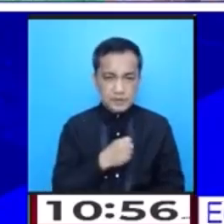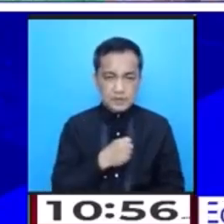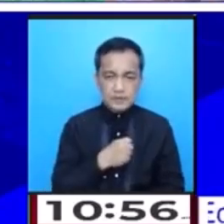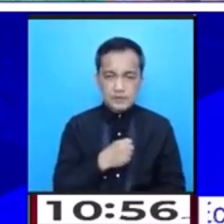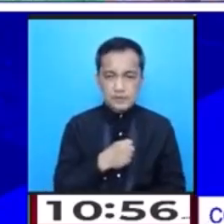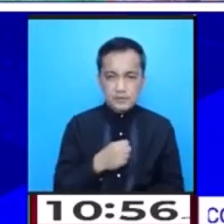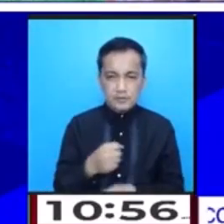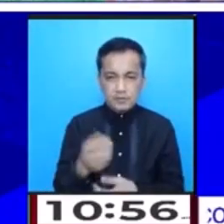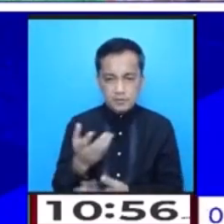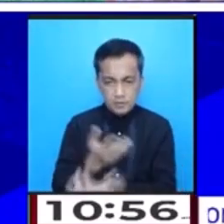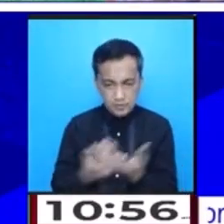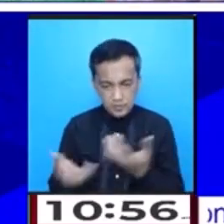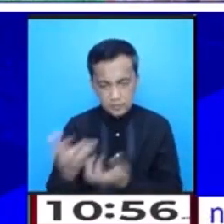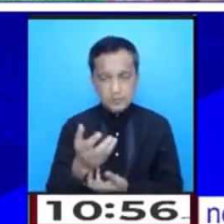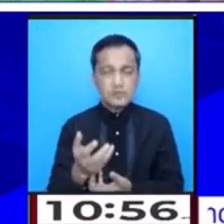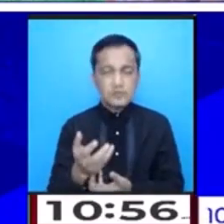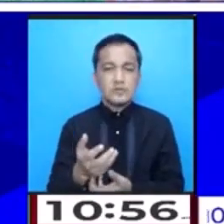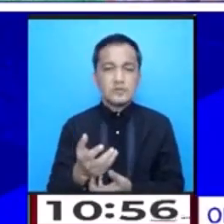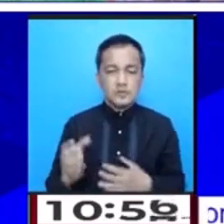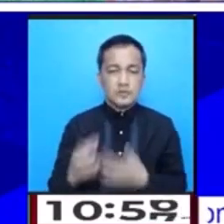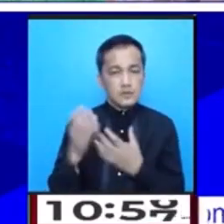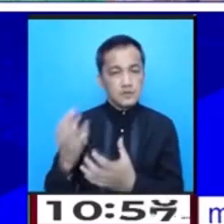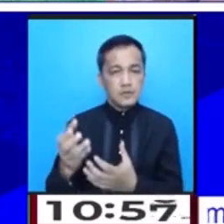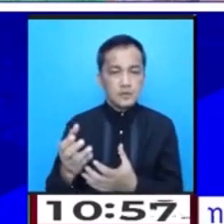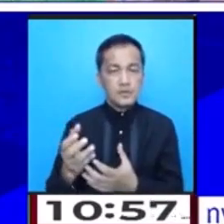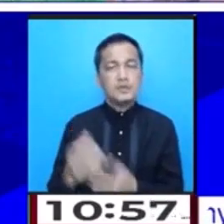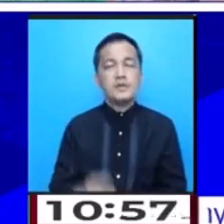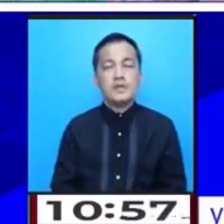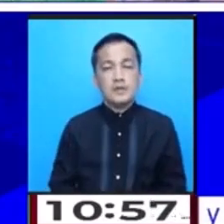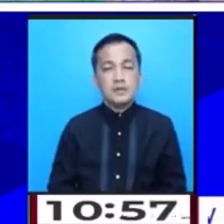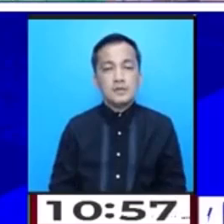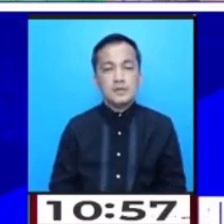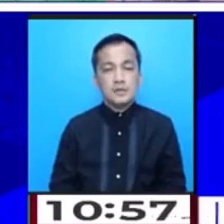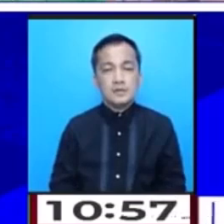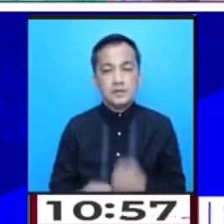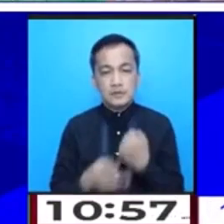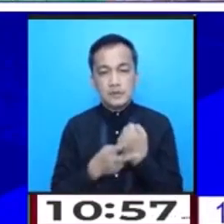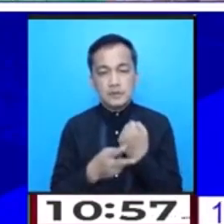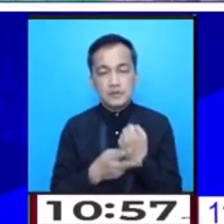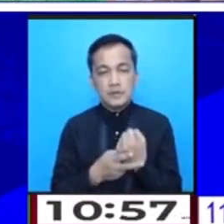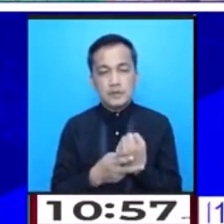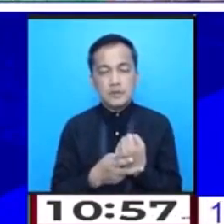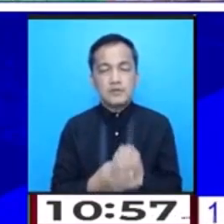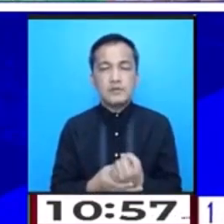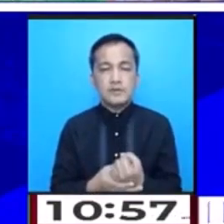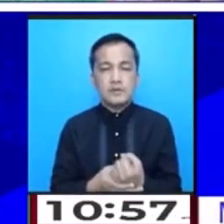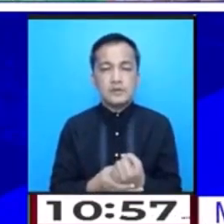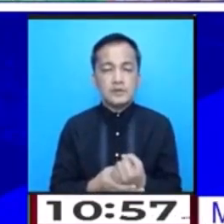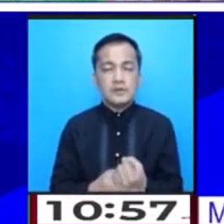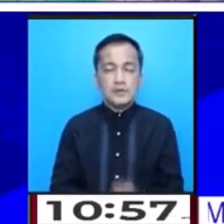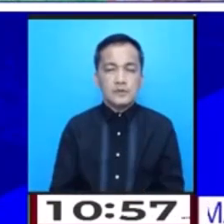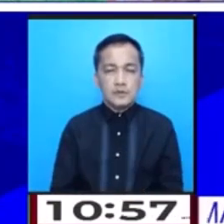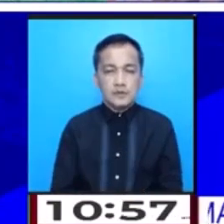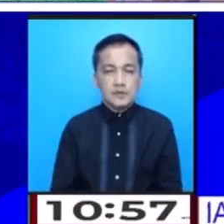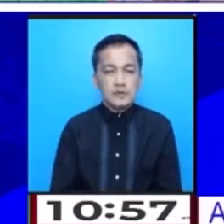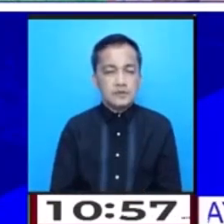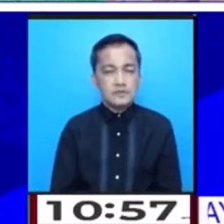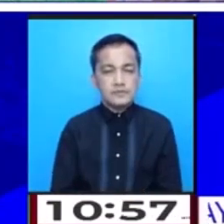and committing to keep that and engender